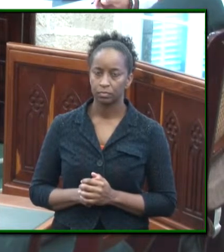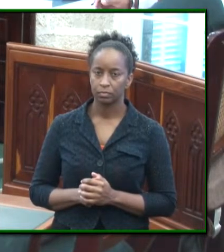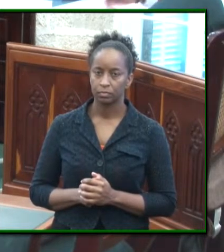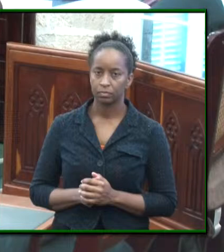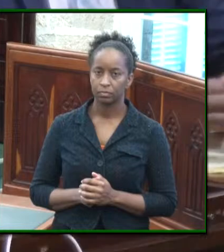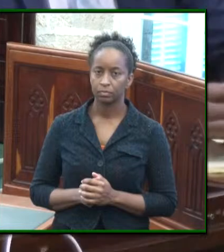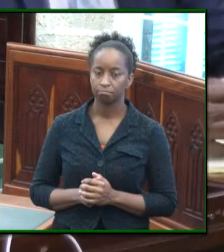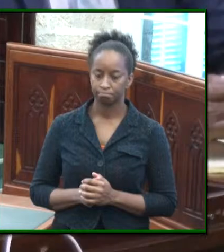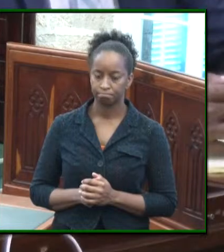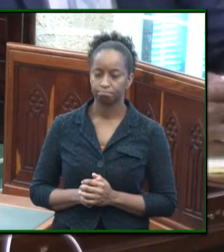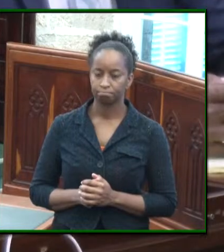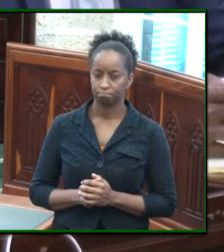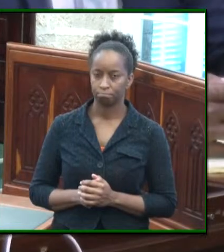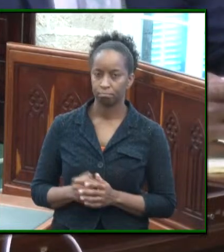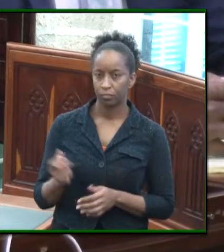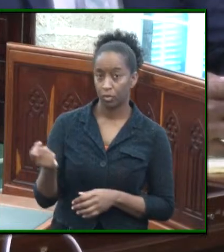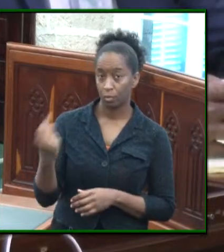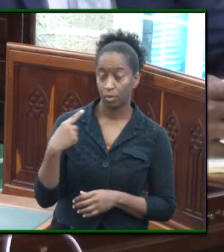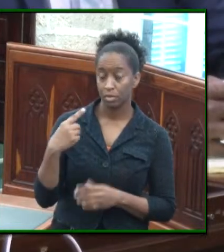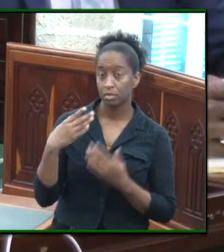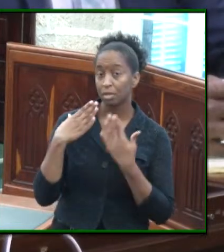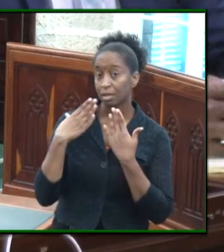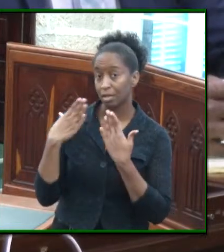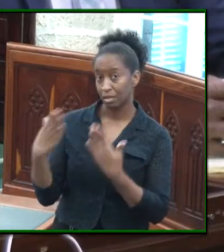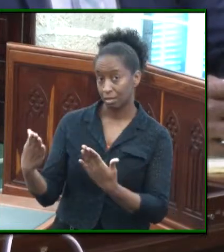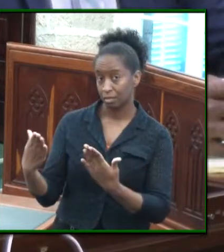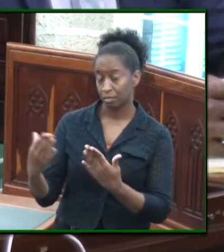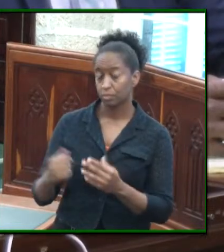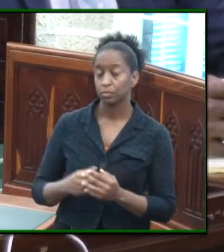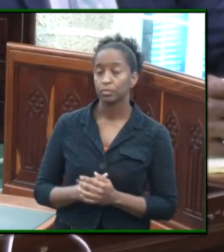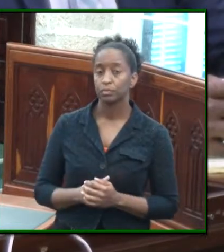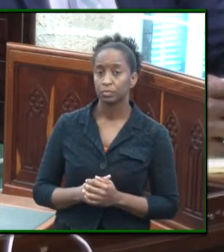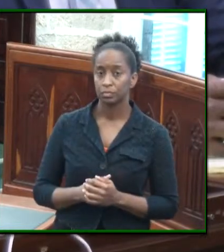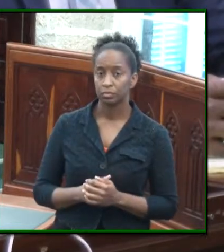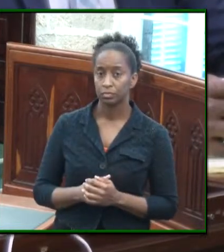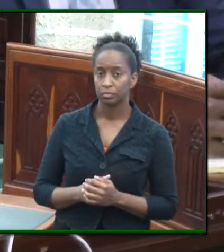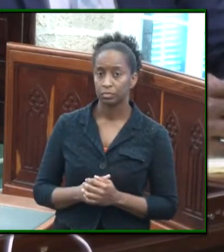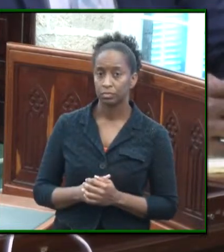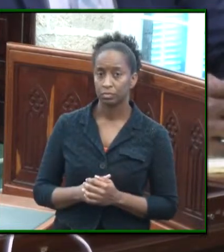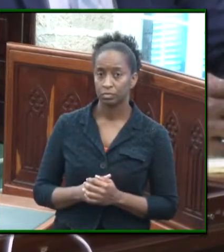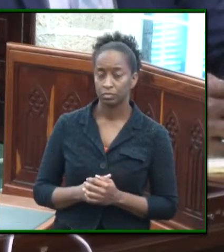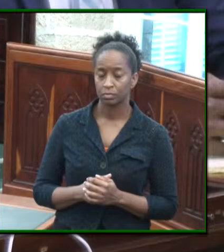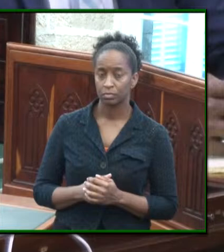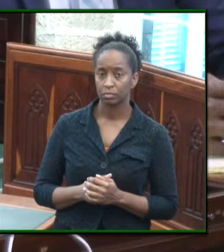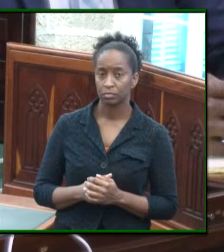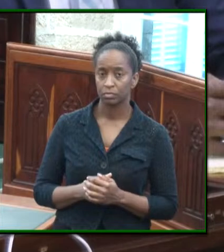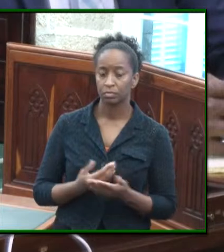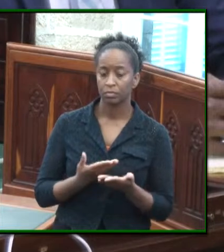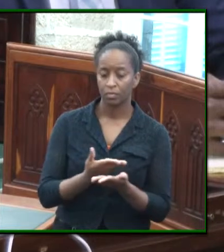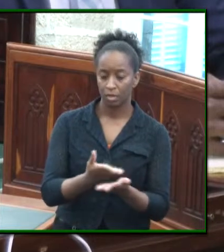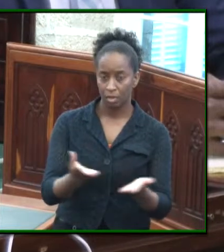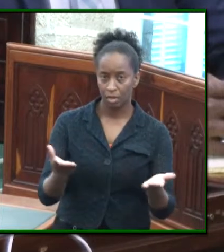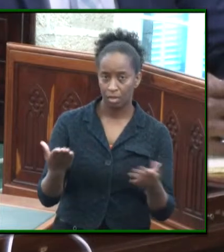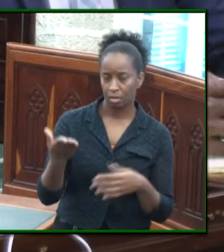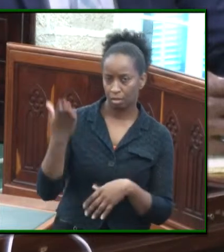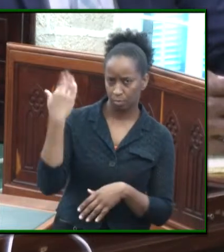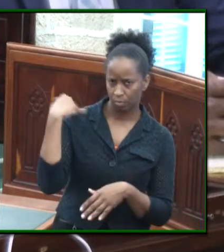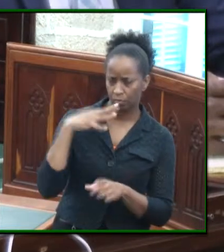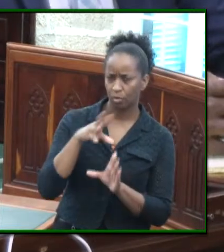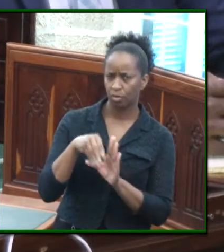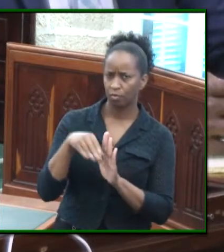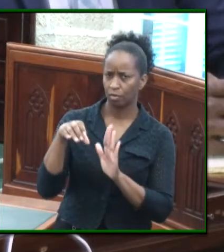Thank you, Honourable Member. The Criminal Records Rehabilitation of Offenders legislation is one